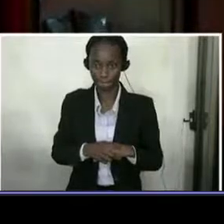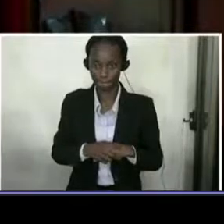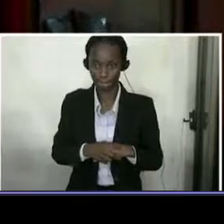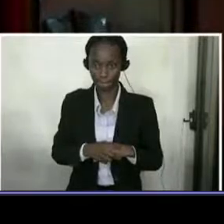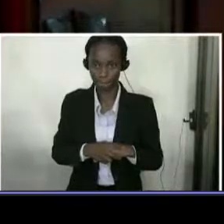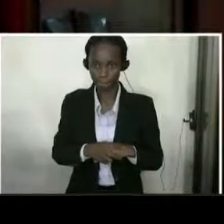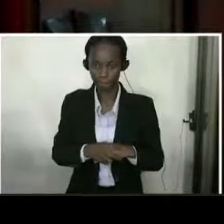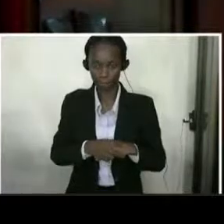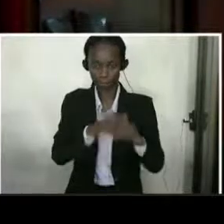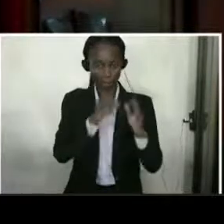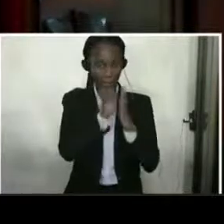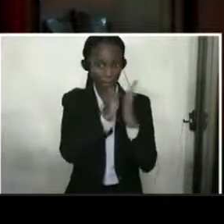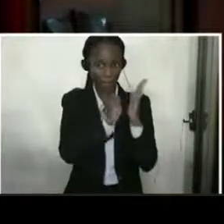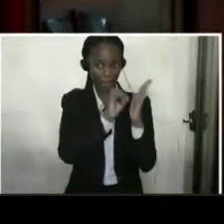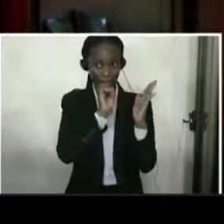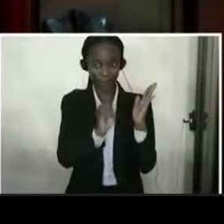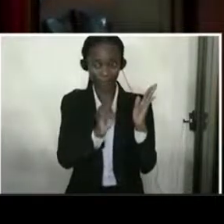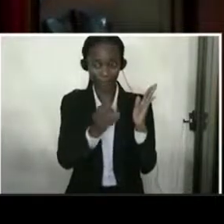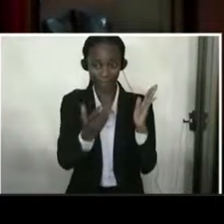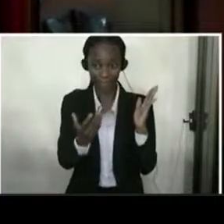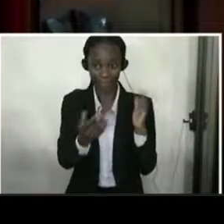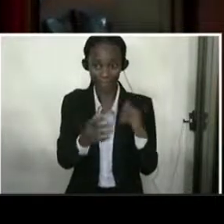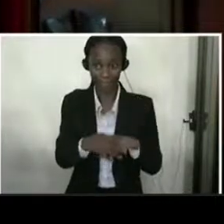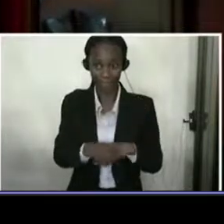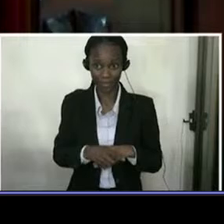Agana mandate.